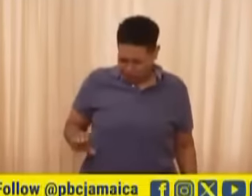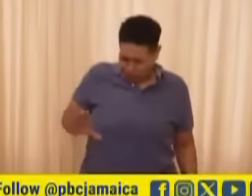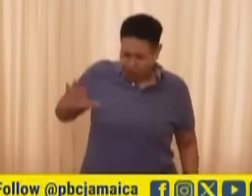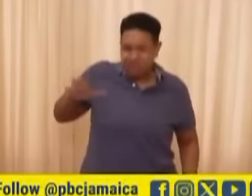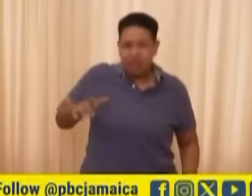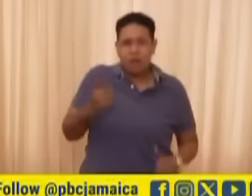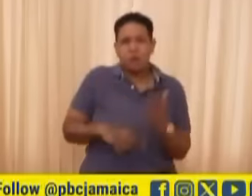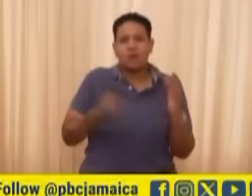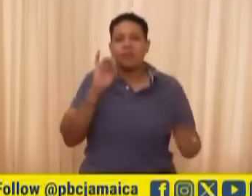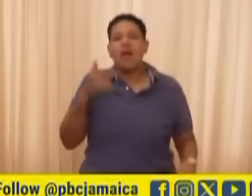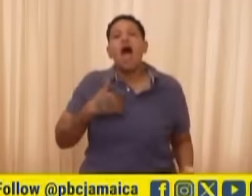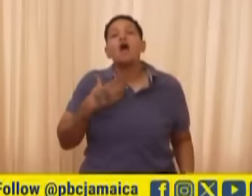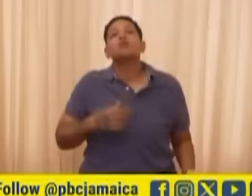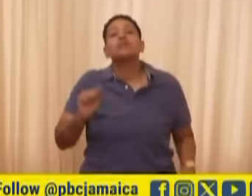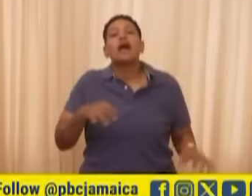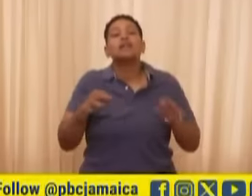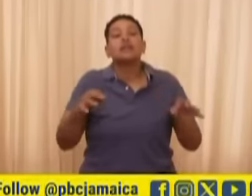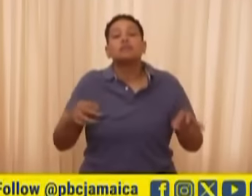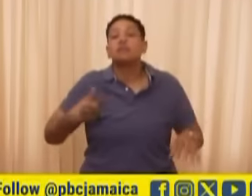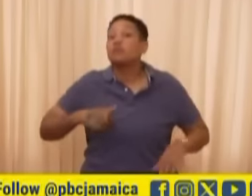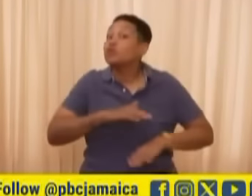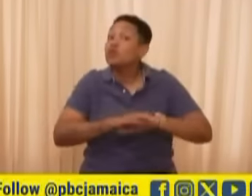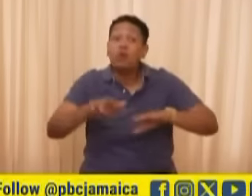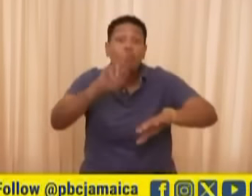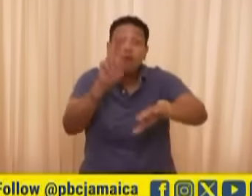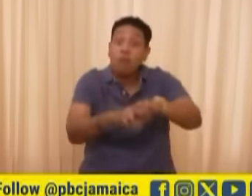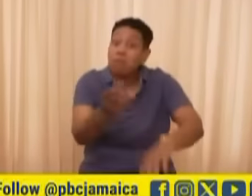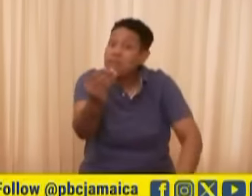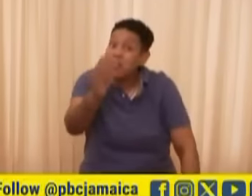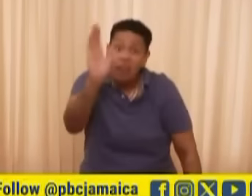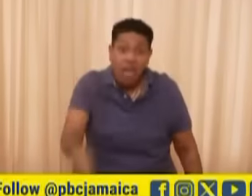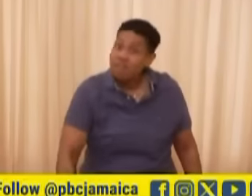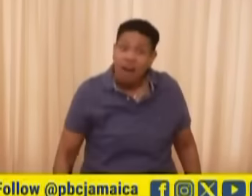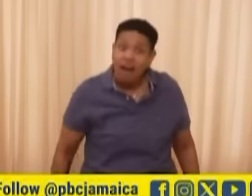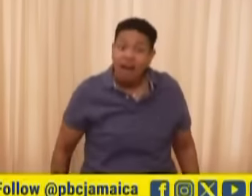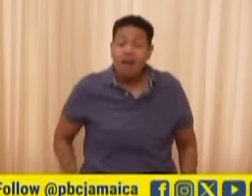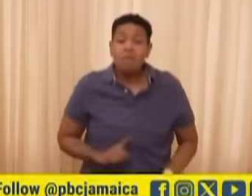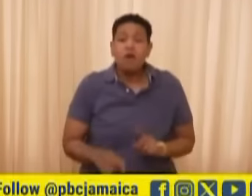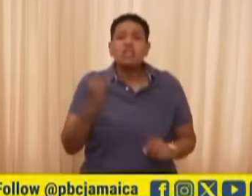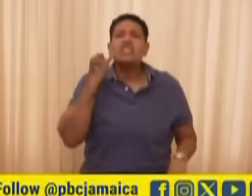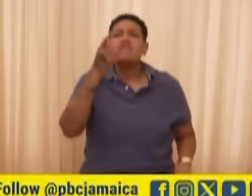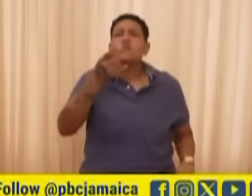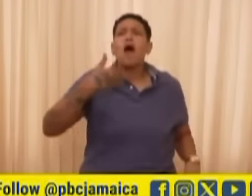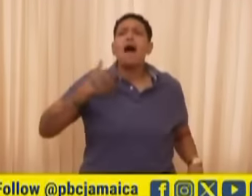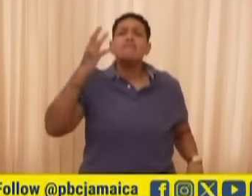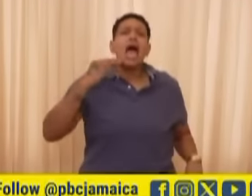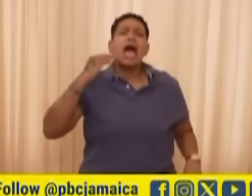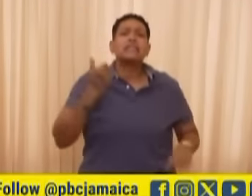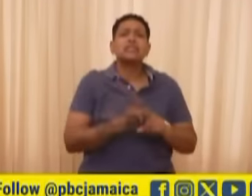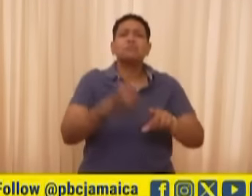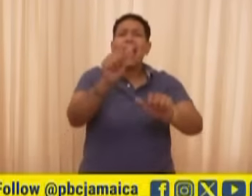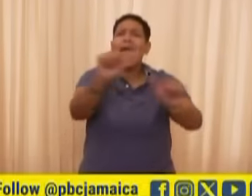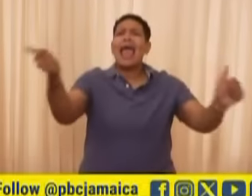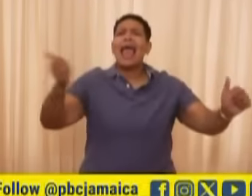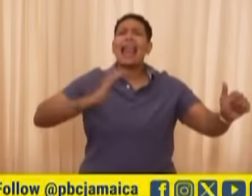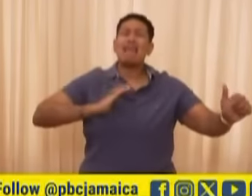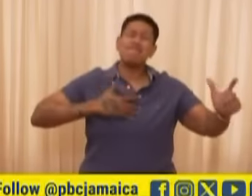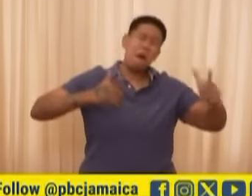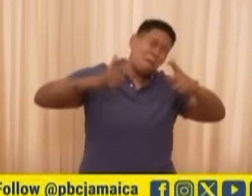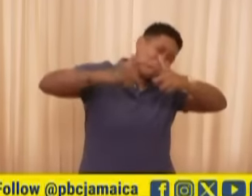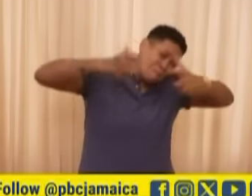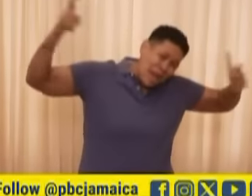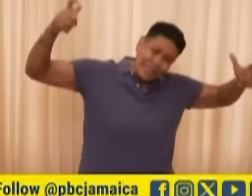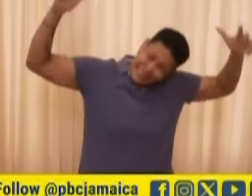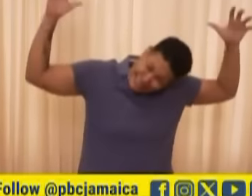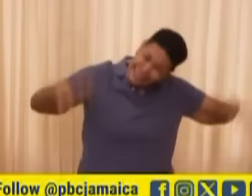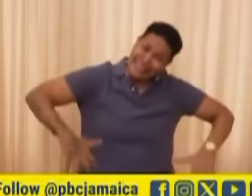wish I could even describe it, because we don't normally get that kind of rainfall. But if you have experienced any of our major